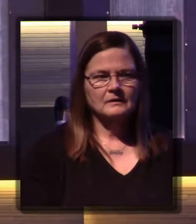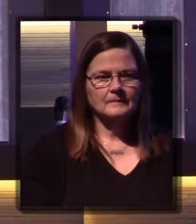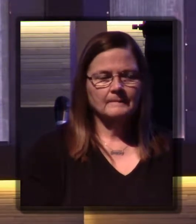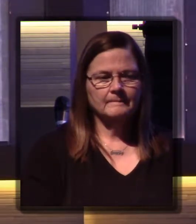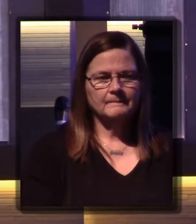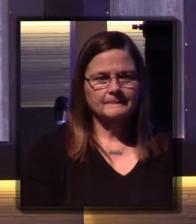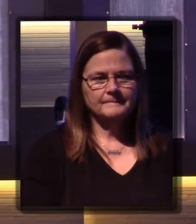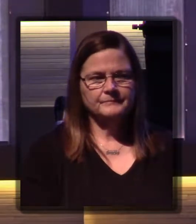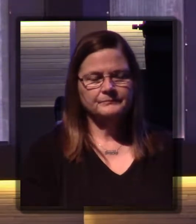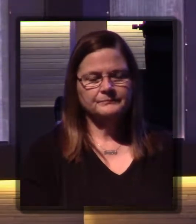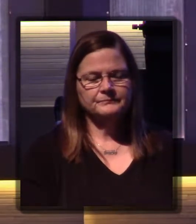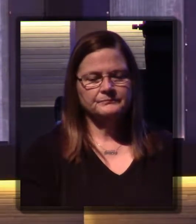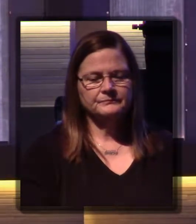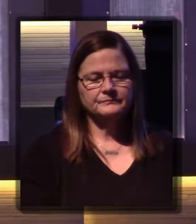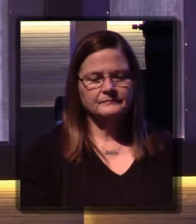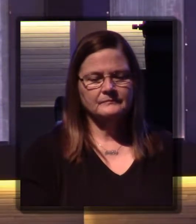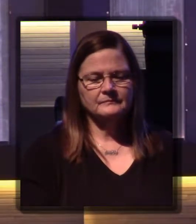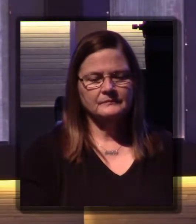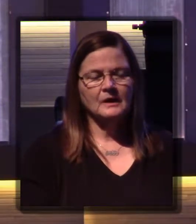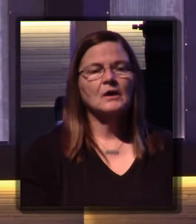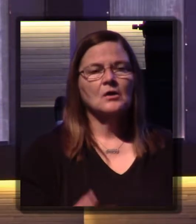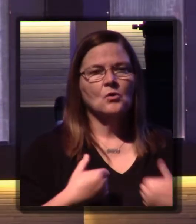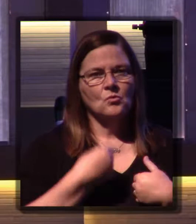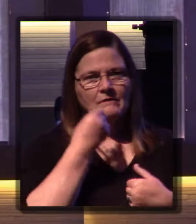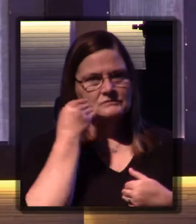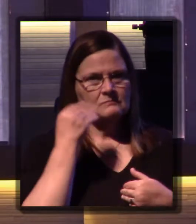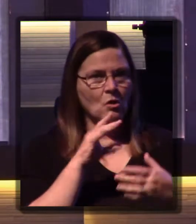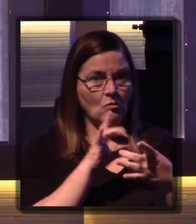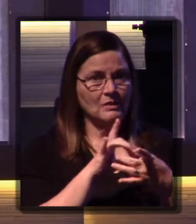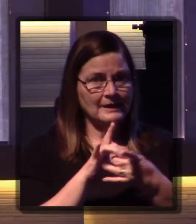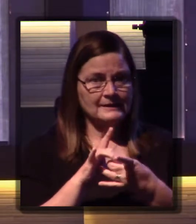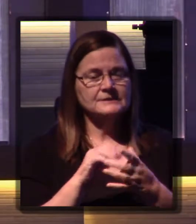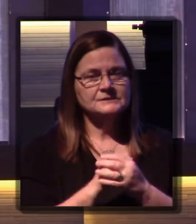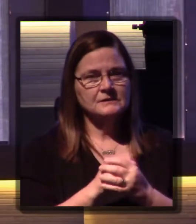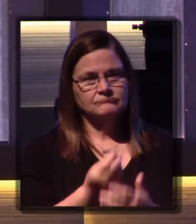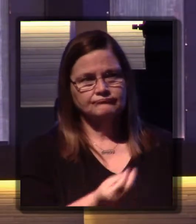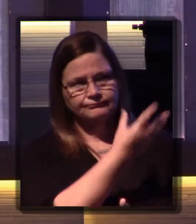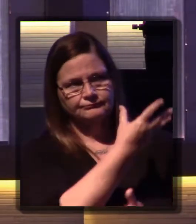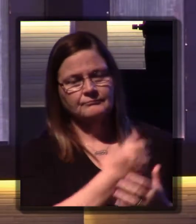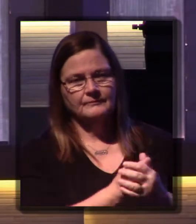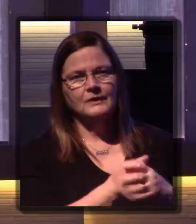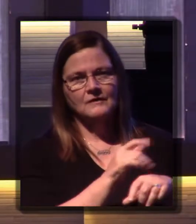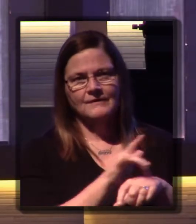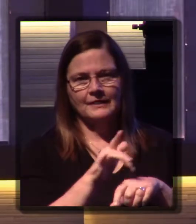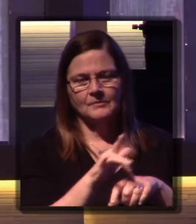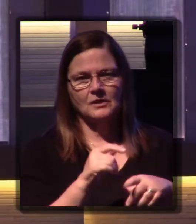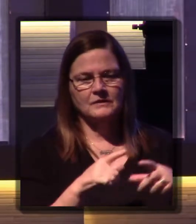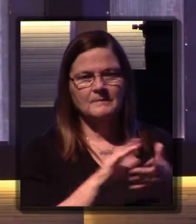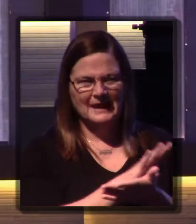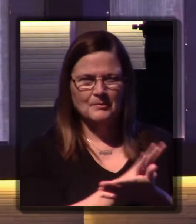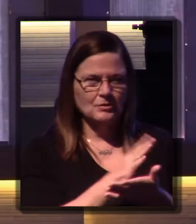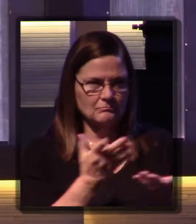under their rule and their leadership. And so we do have some home links. I'm just going to flash them on the screen. They are available on the